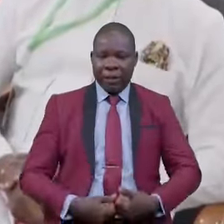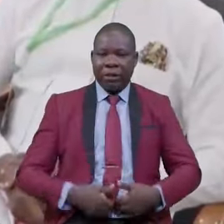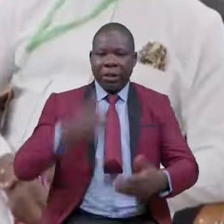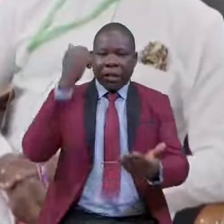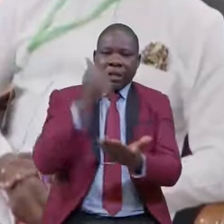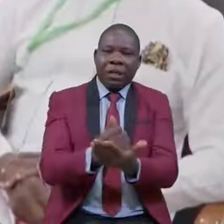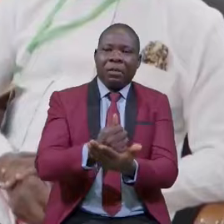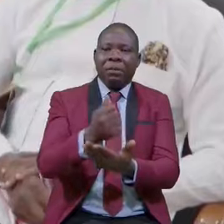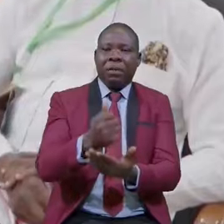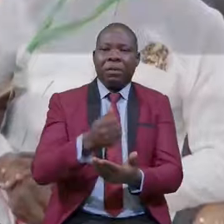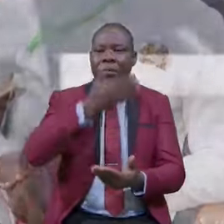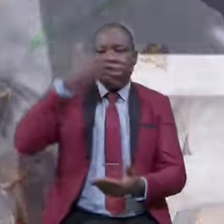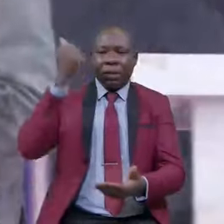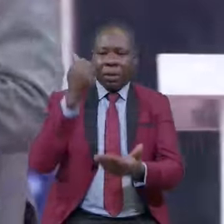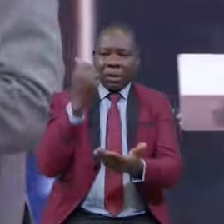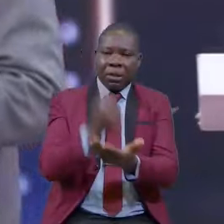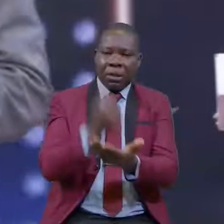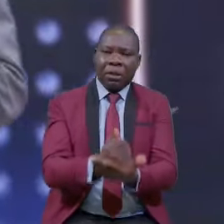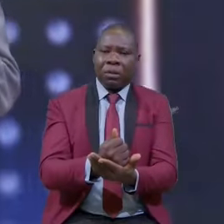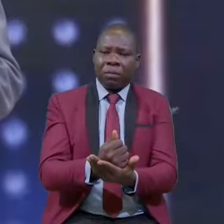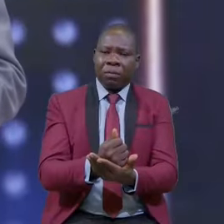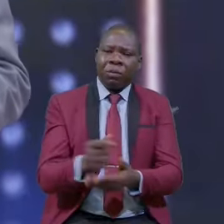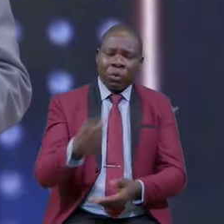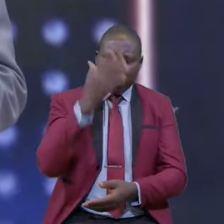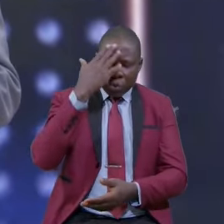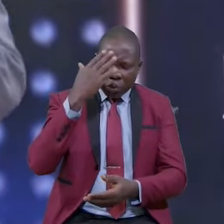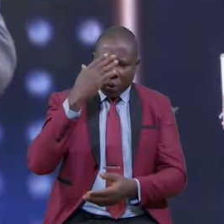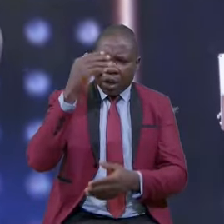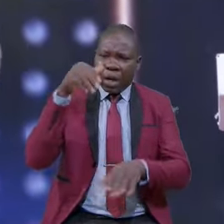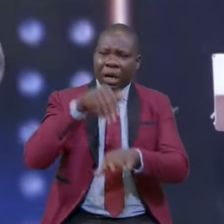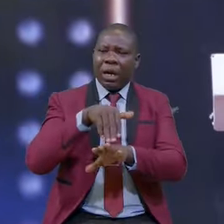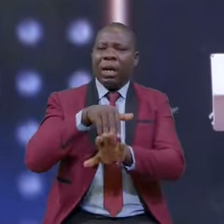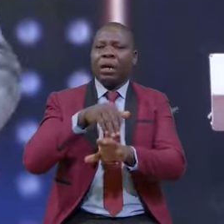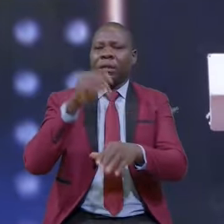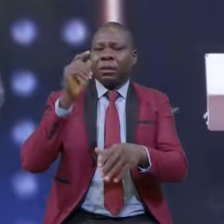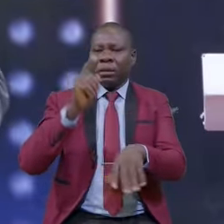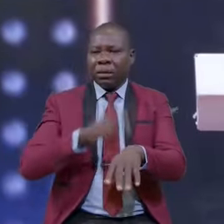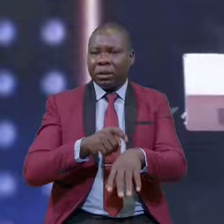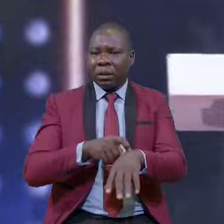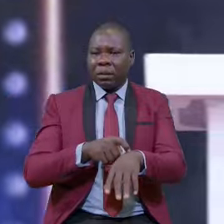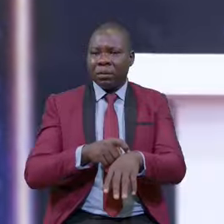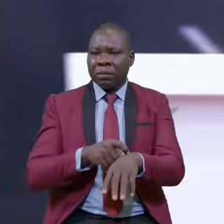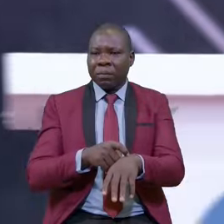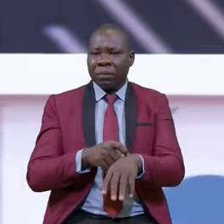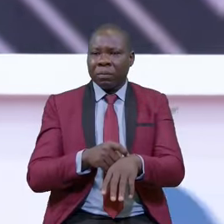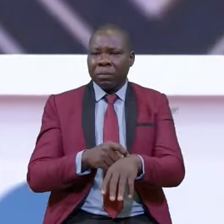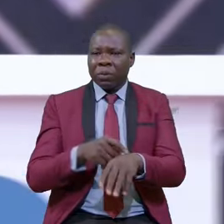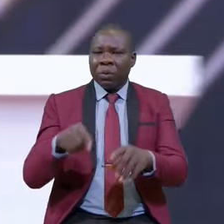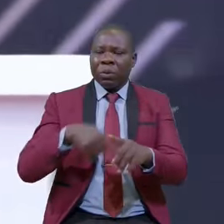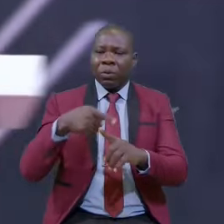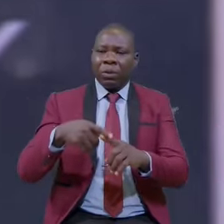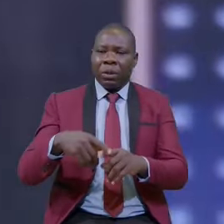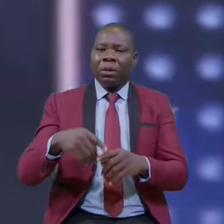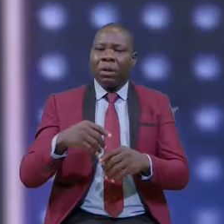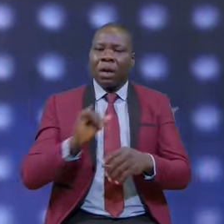amen. You know, when you, sometimes, parfois, when I was, you know, much younger, quand j'étais plus jeune, you